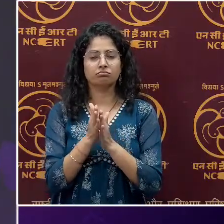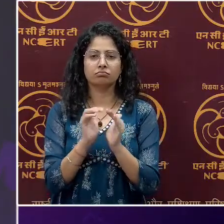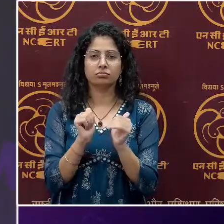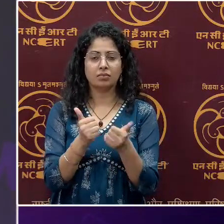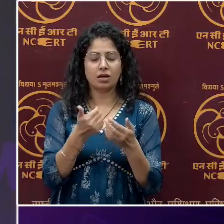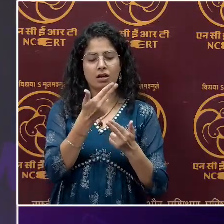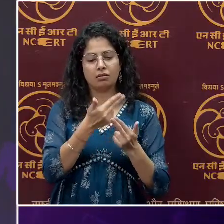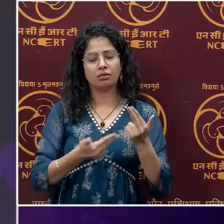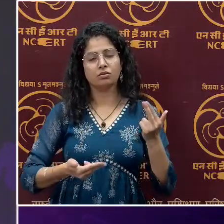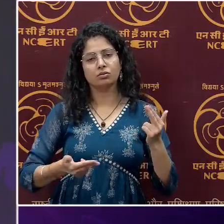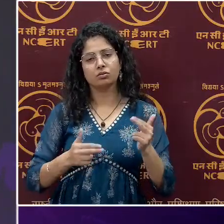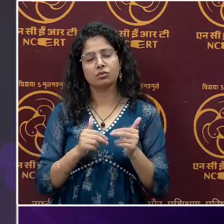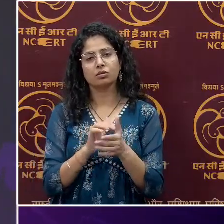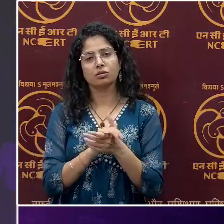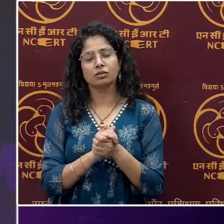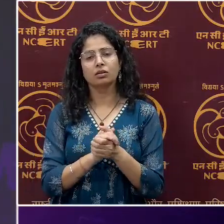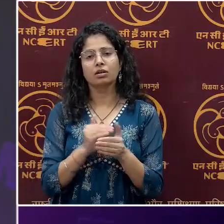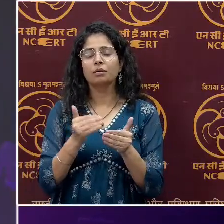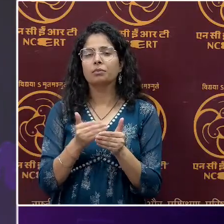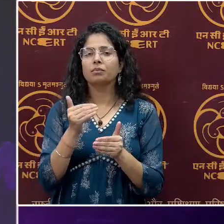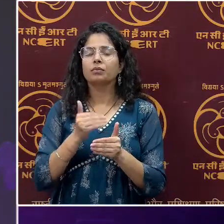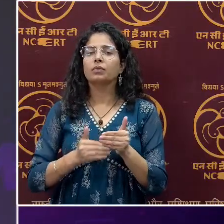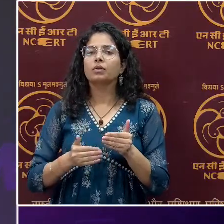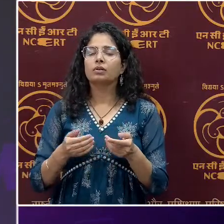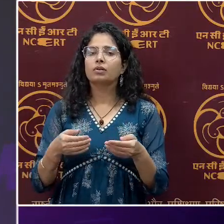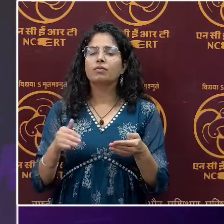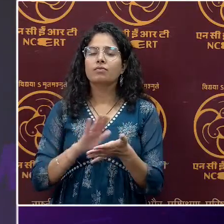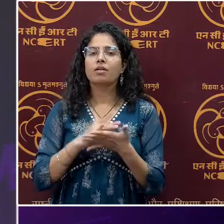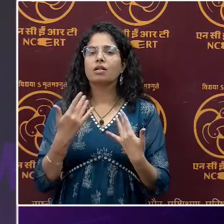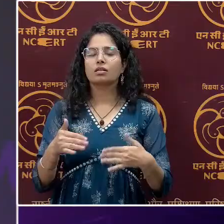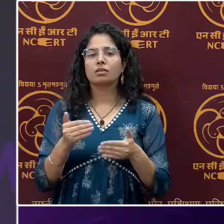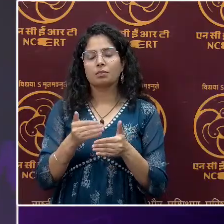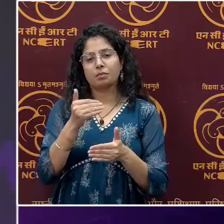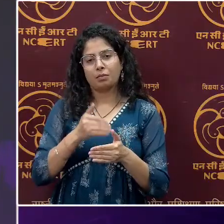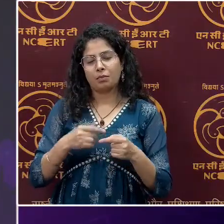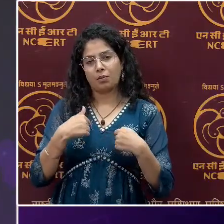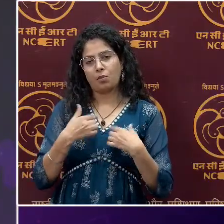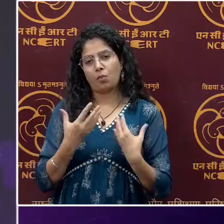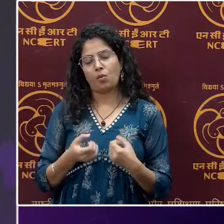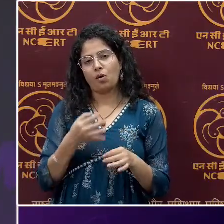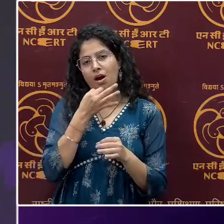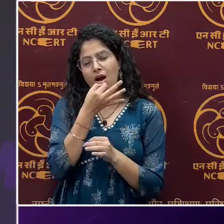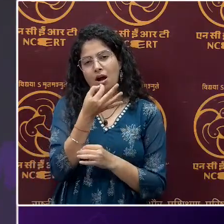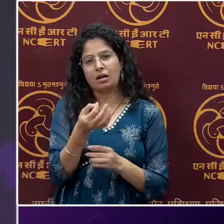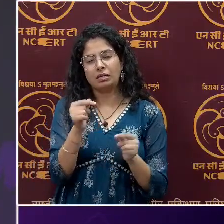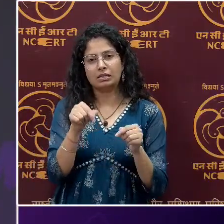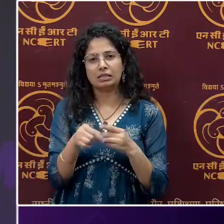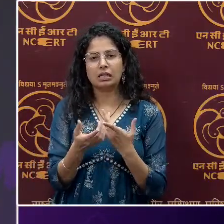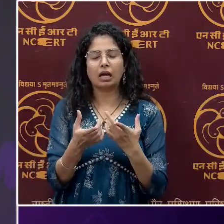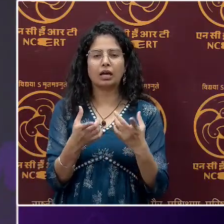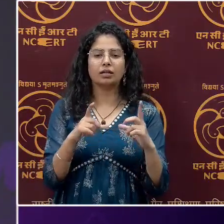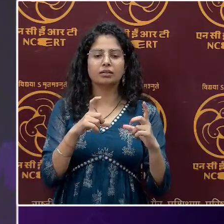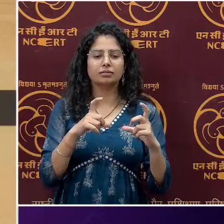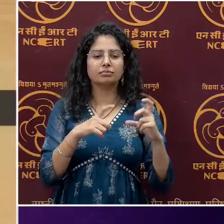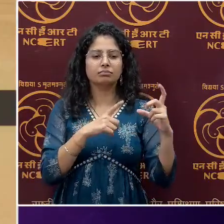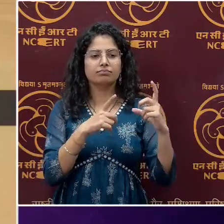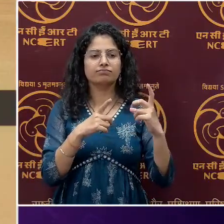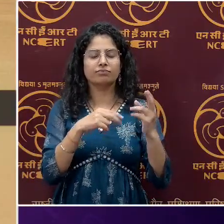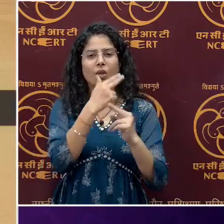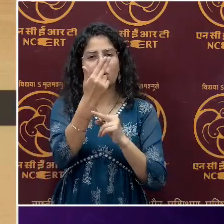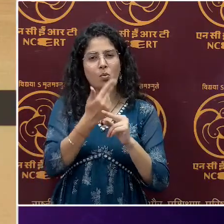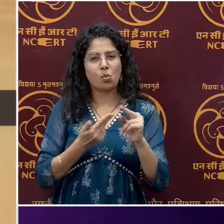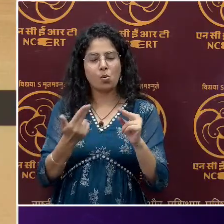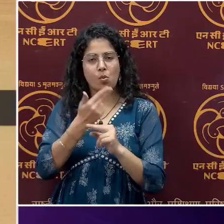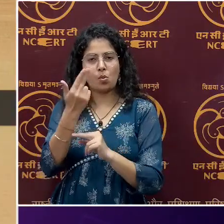long chapter. So before wrapping up, I'll just ask you to create a comic story of your own with